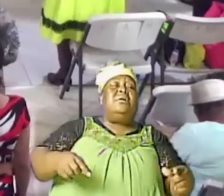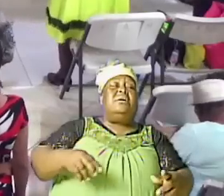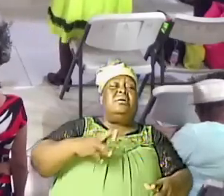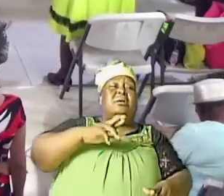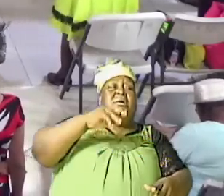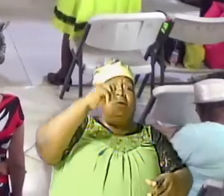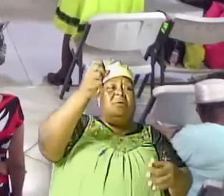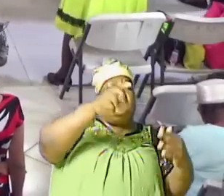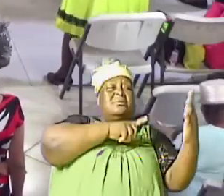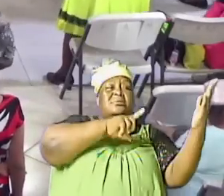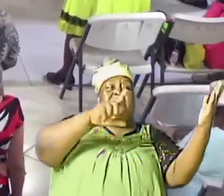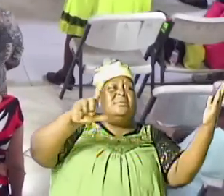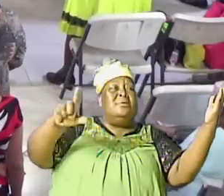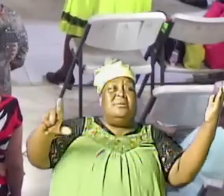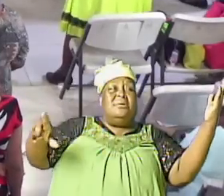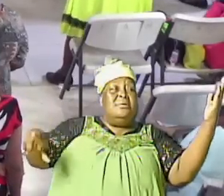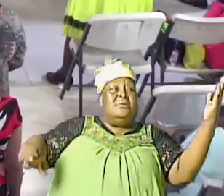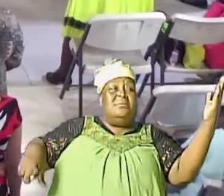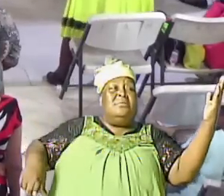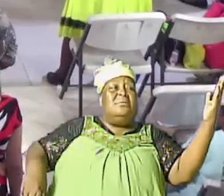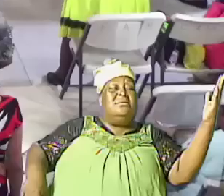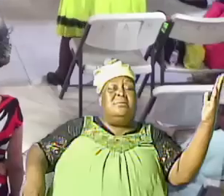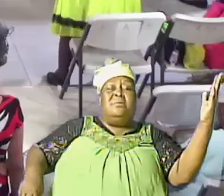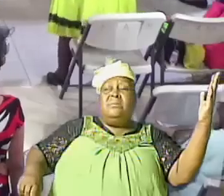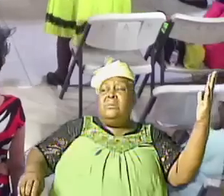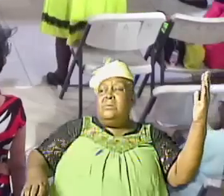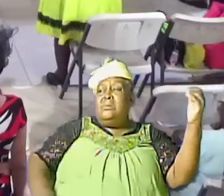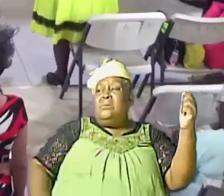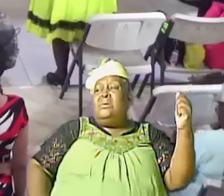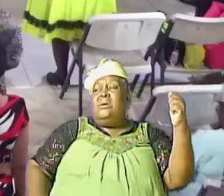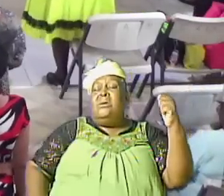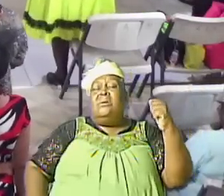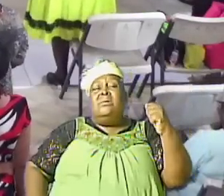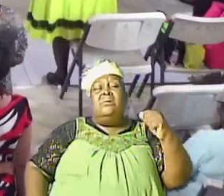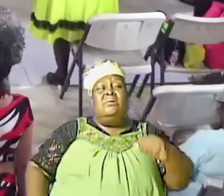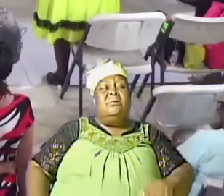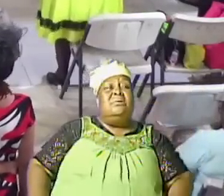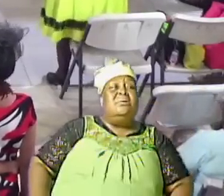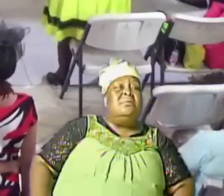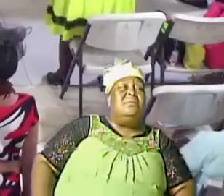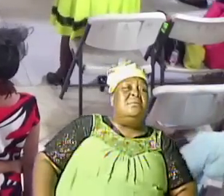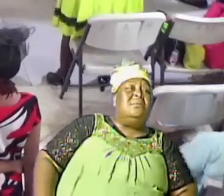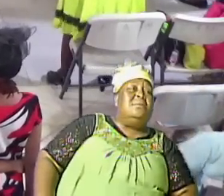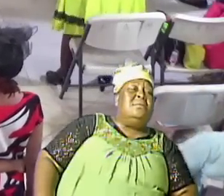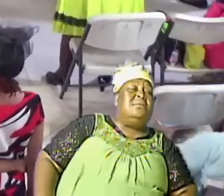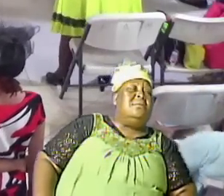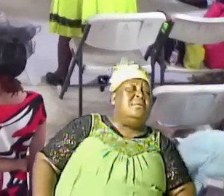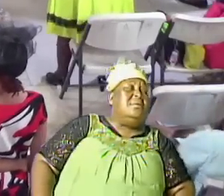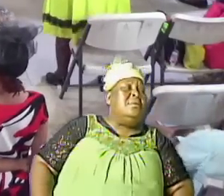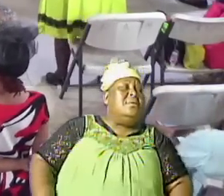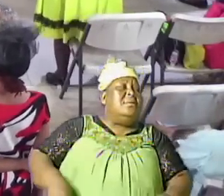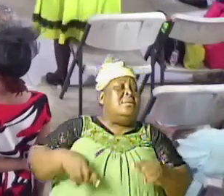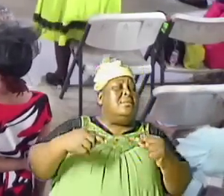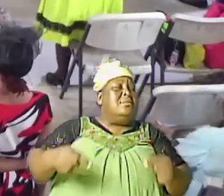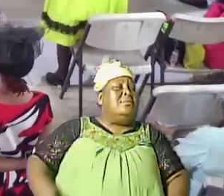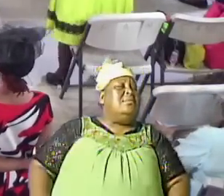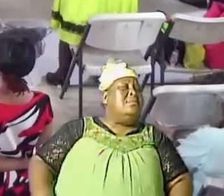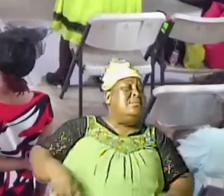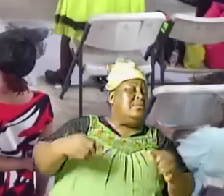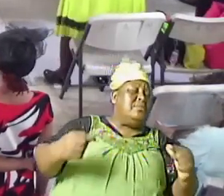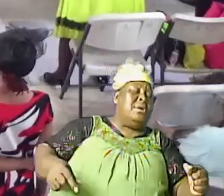Great are you, Lord. We are going to pray for our request. Don't worry. Hallelujah.